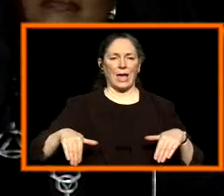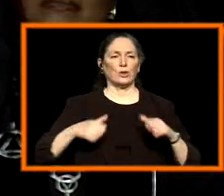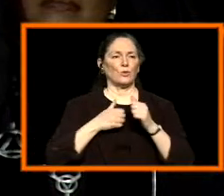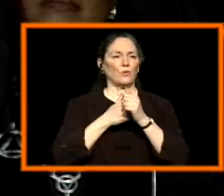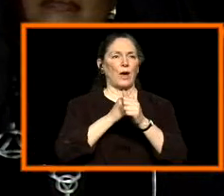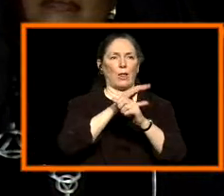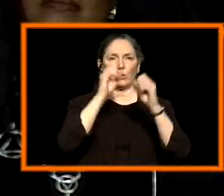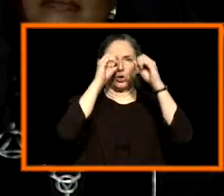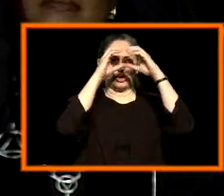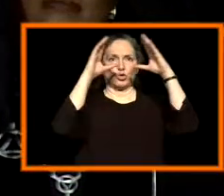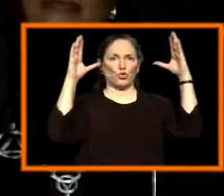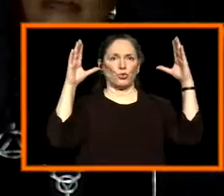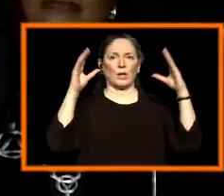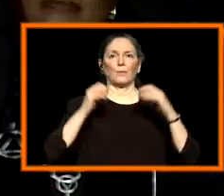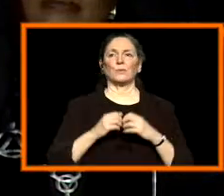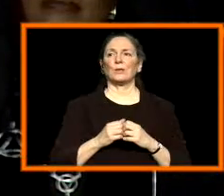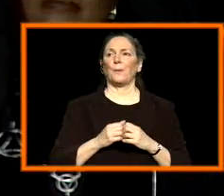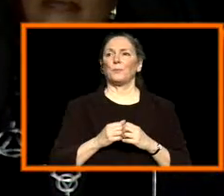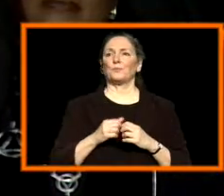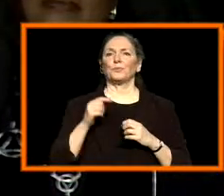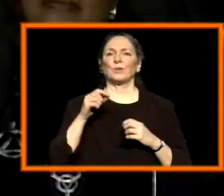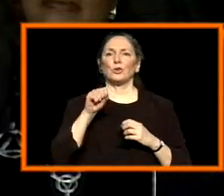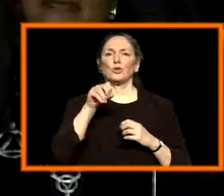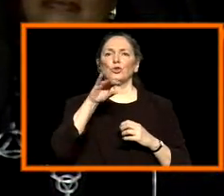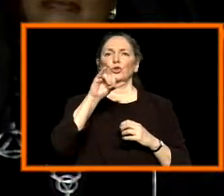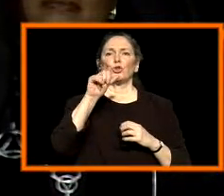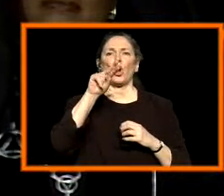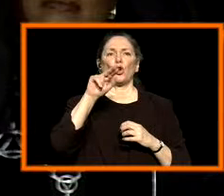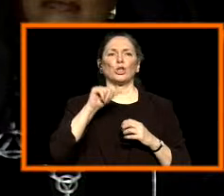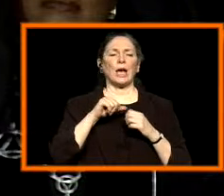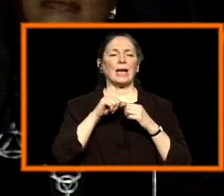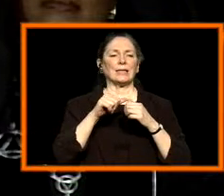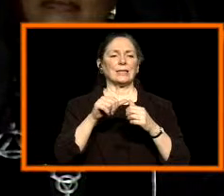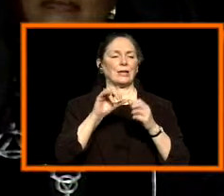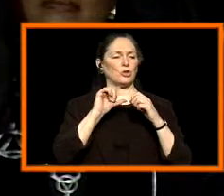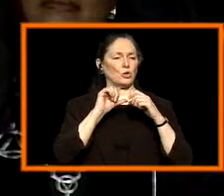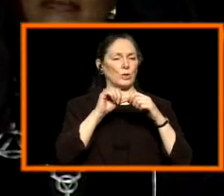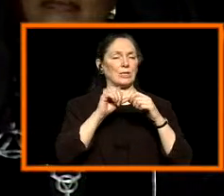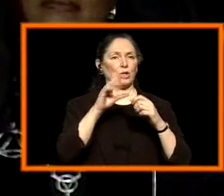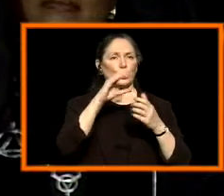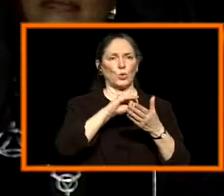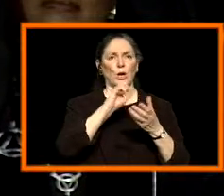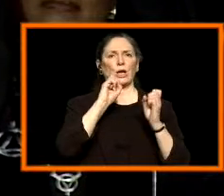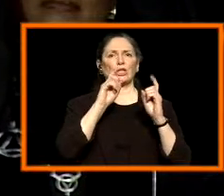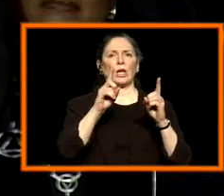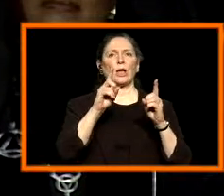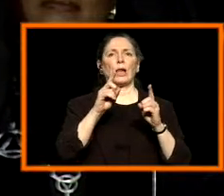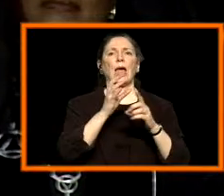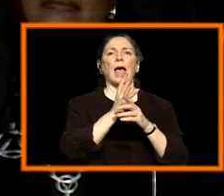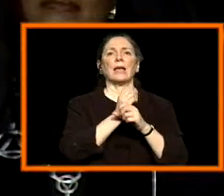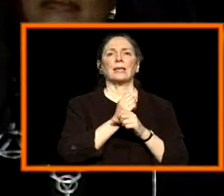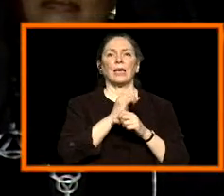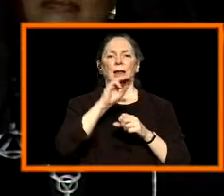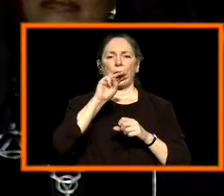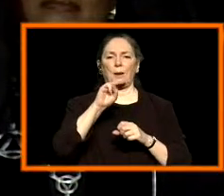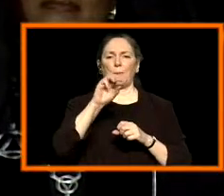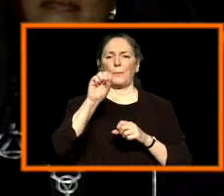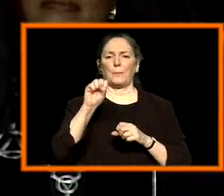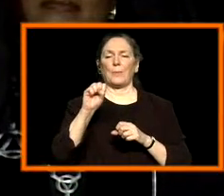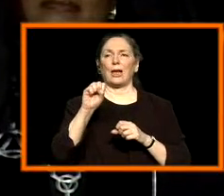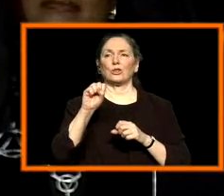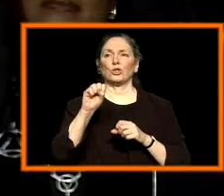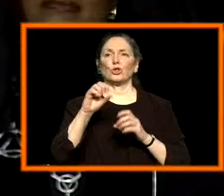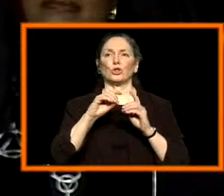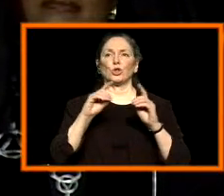your dreams. Next, Sonia intends to continue her education and pursue a master's degree in